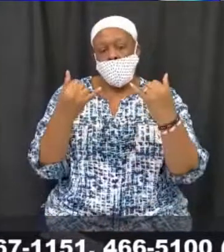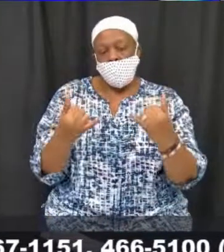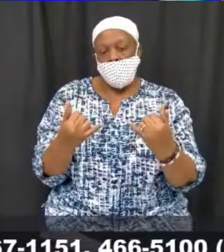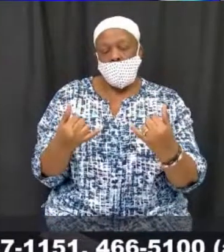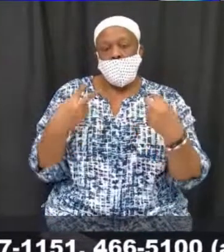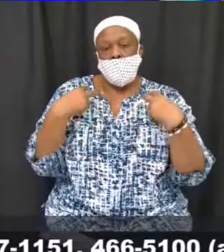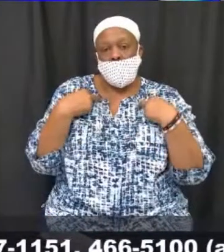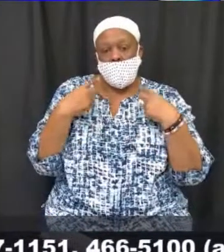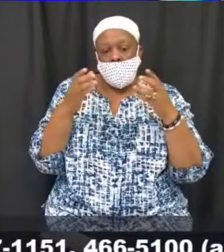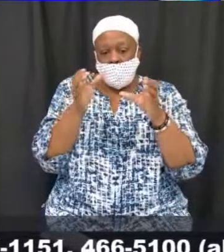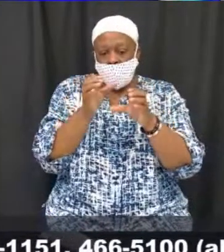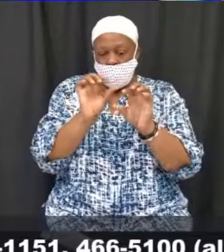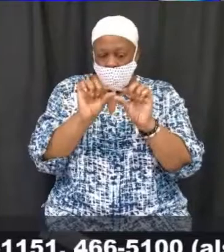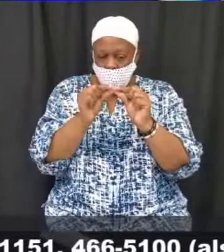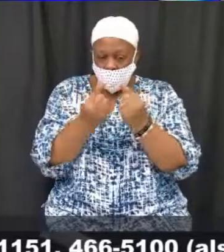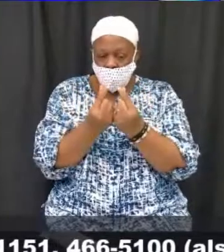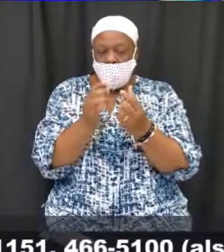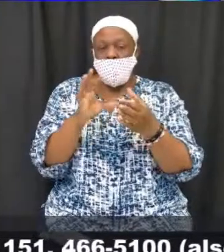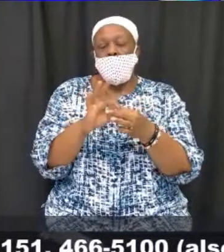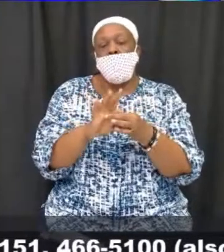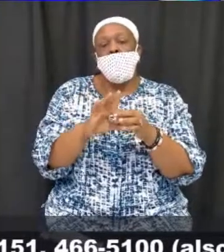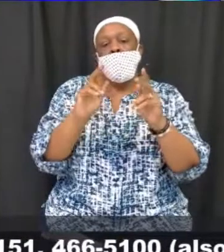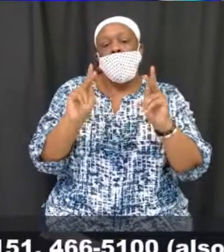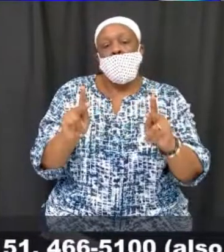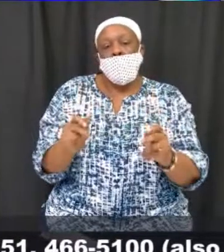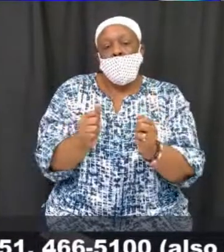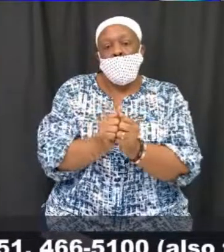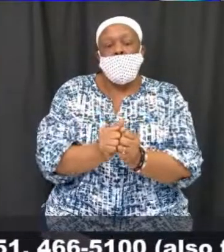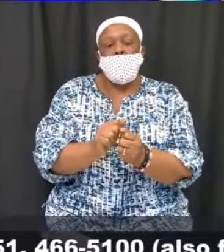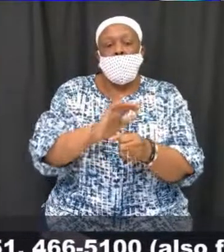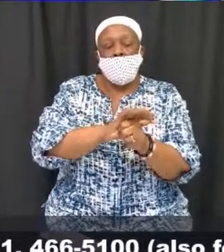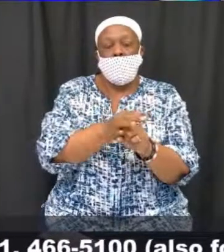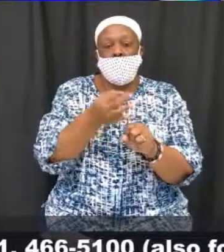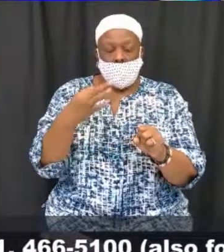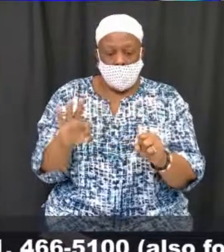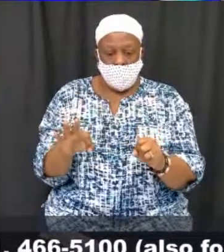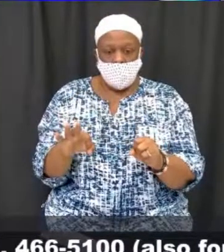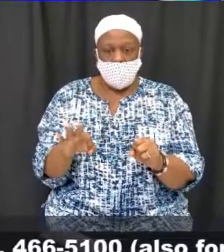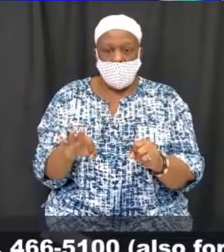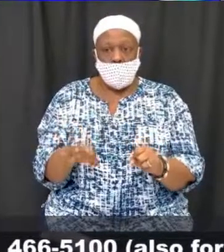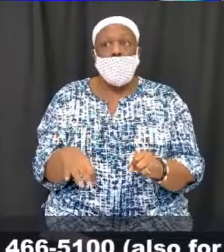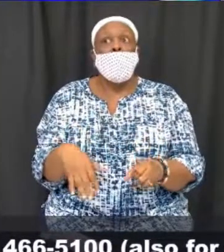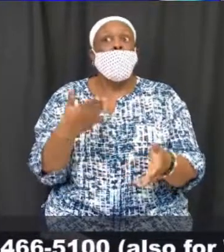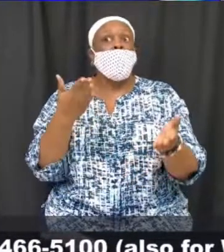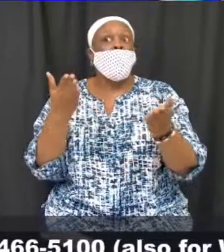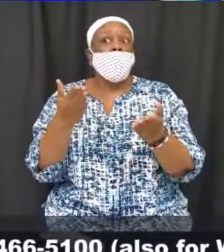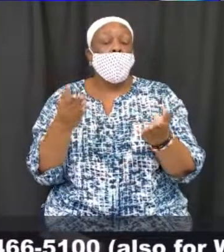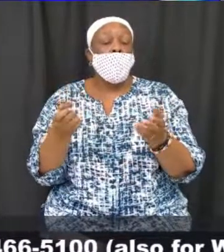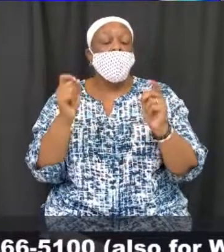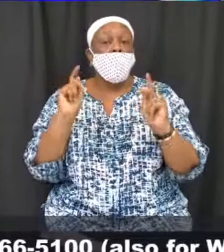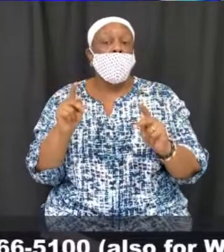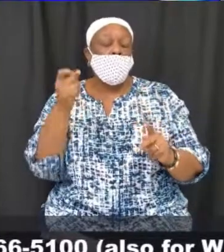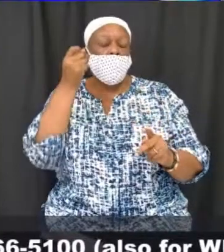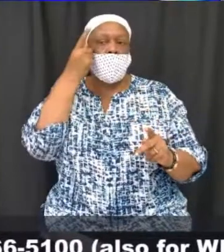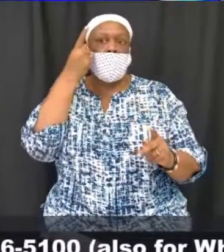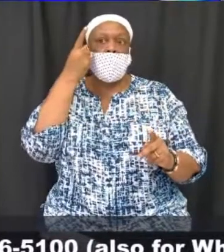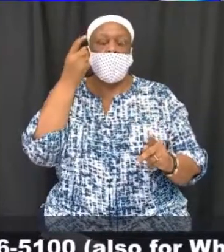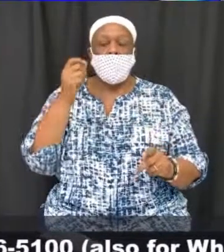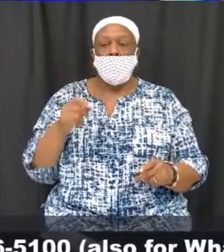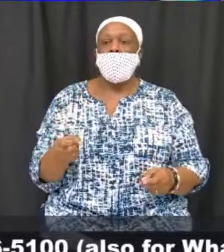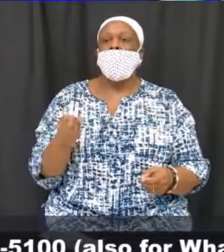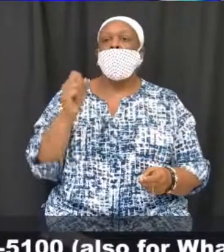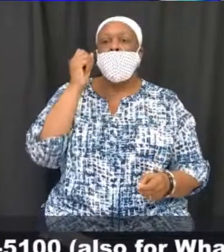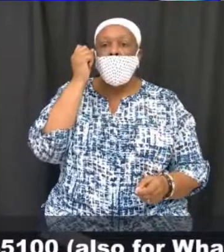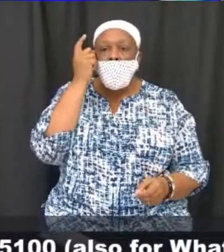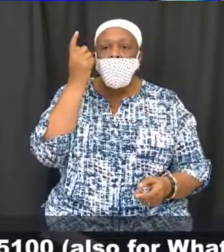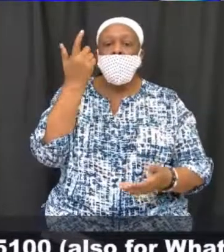we're experiencing is our first, and it served as a wake-up call for many. I want to let you know,